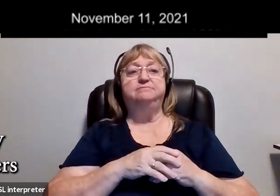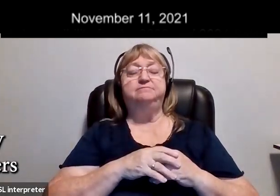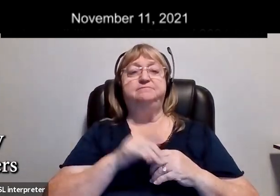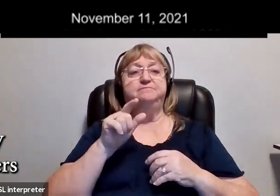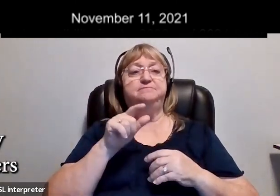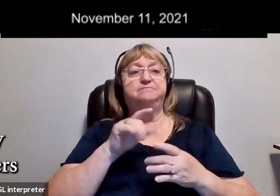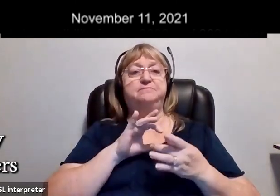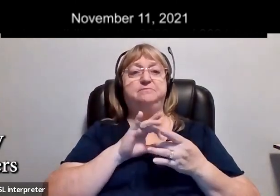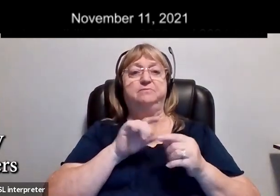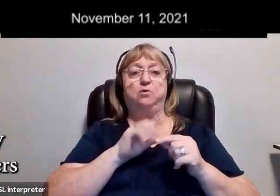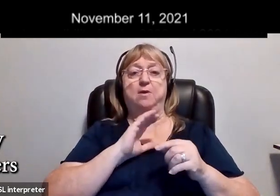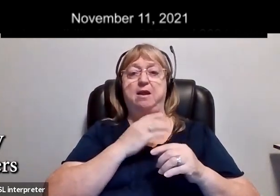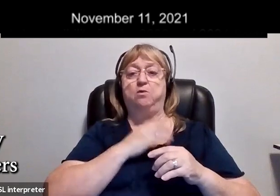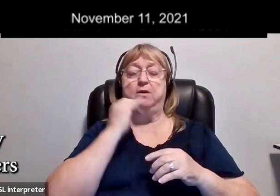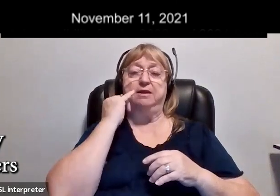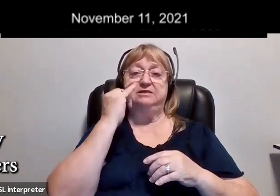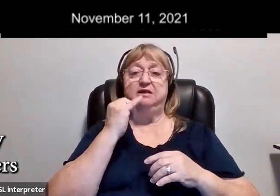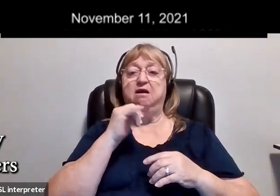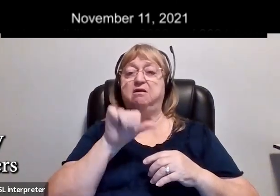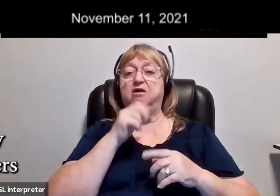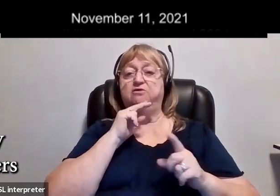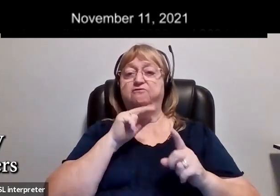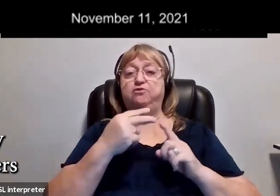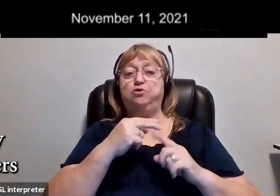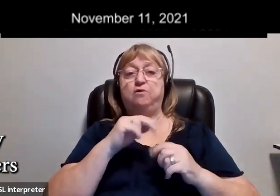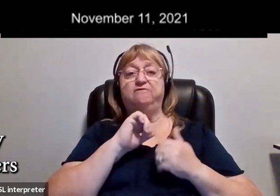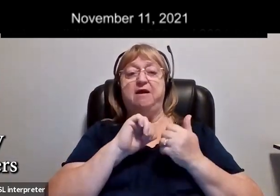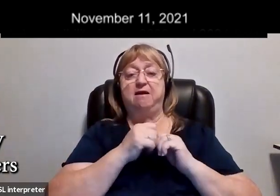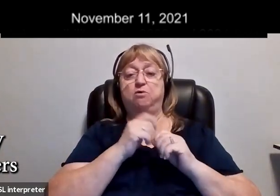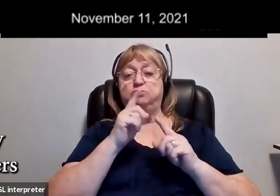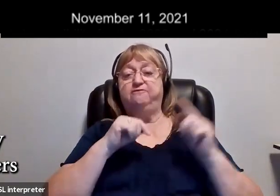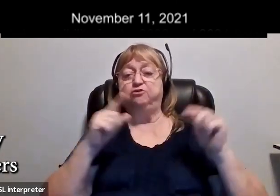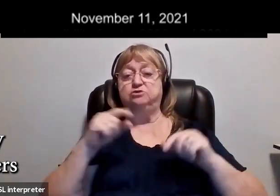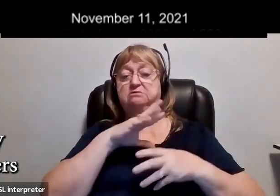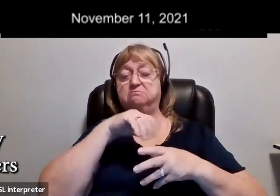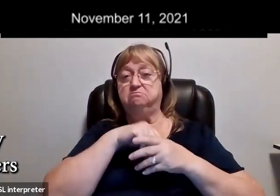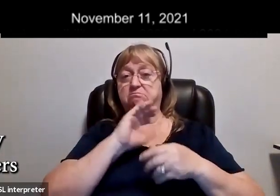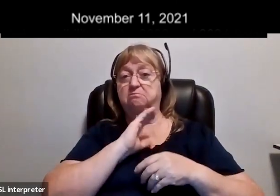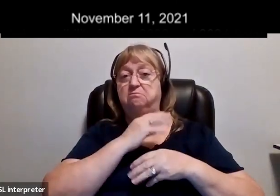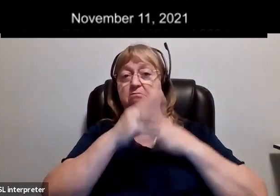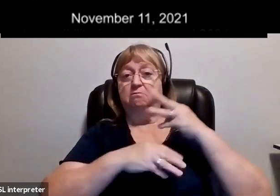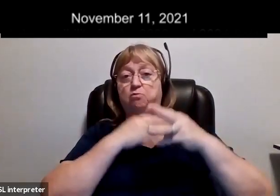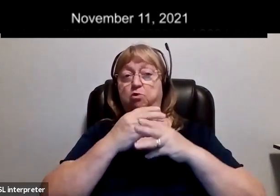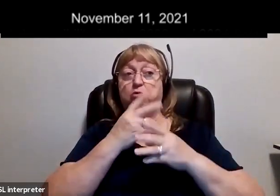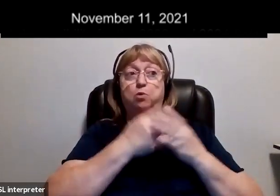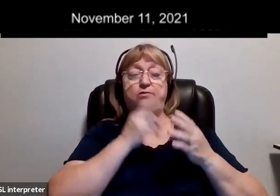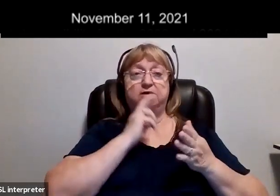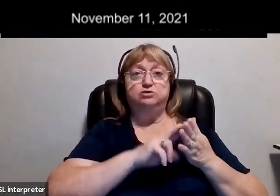an overview of how much diversity can enter our work, both as researchers and